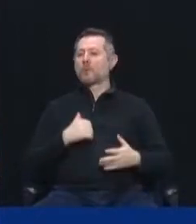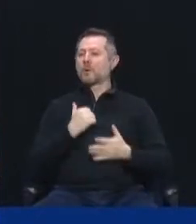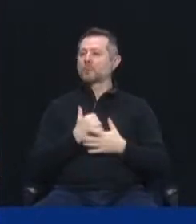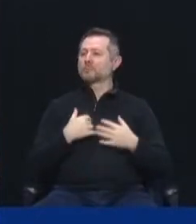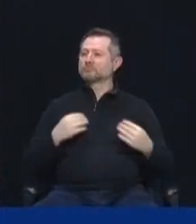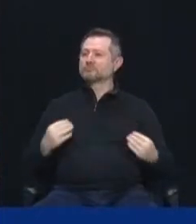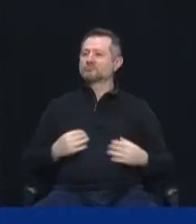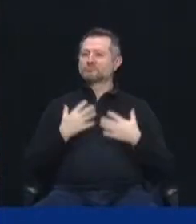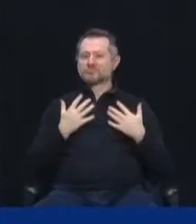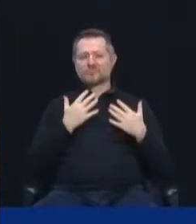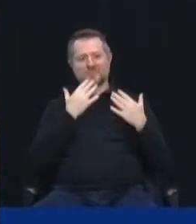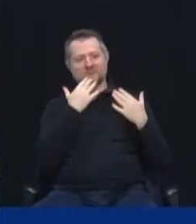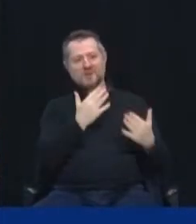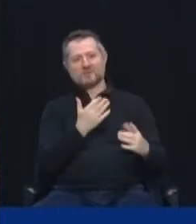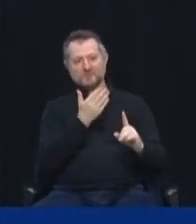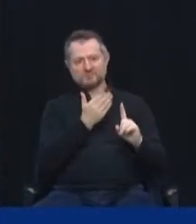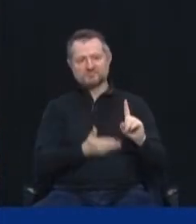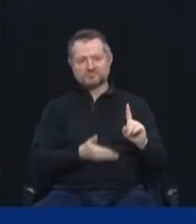you, thank you.